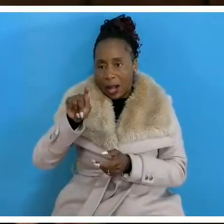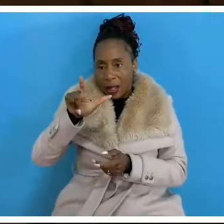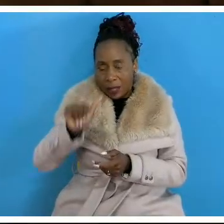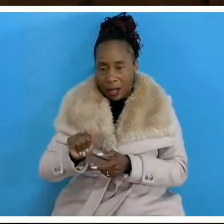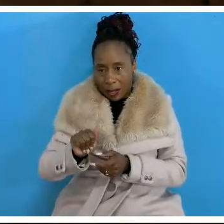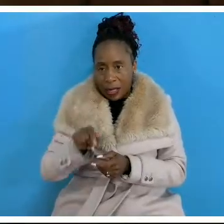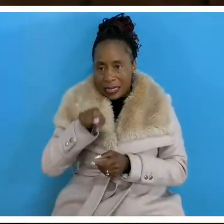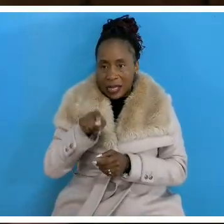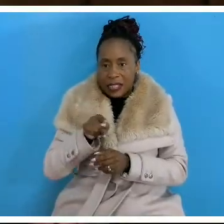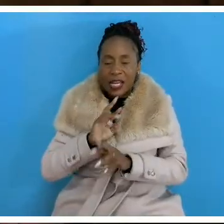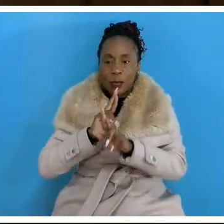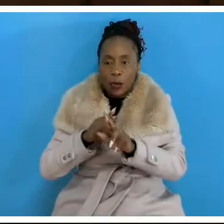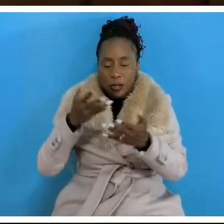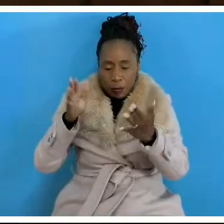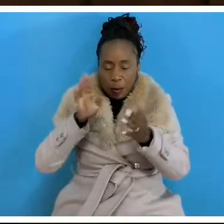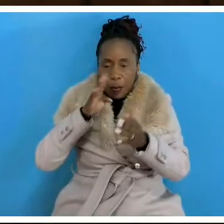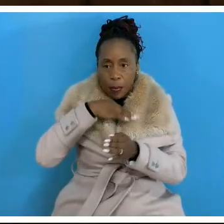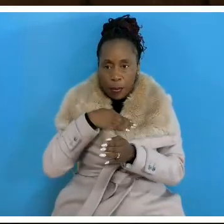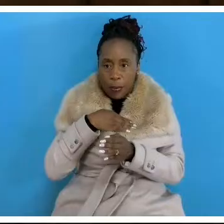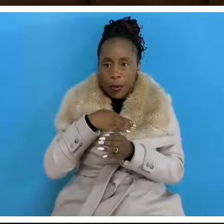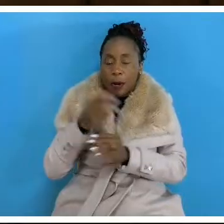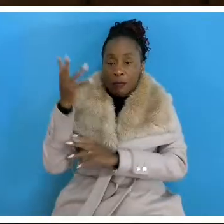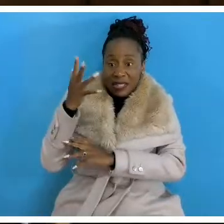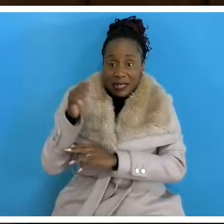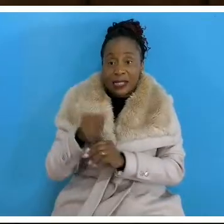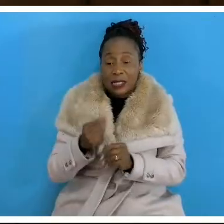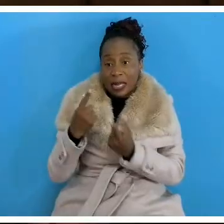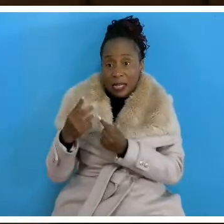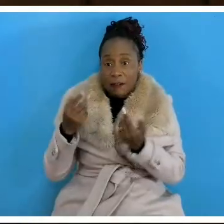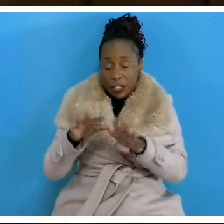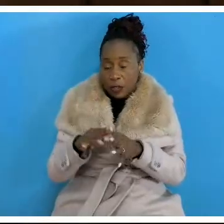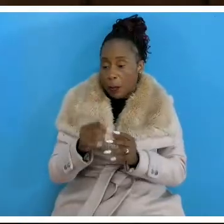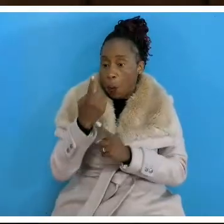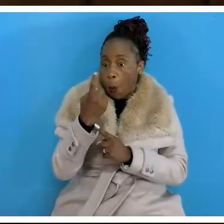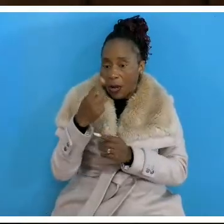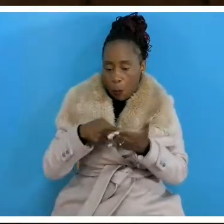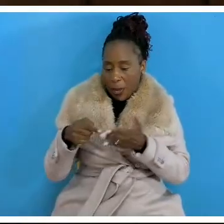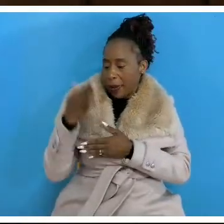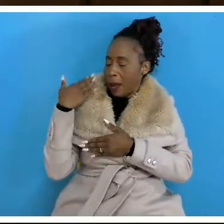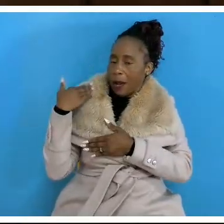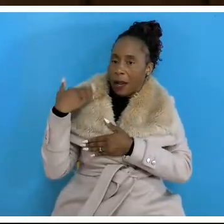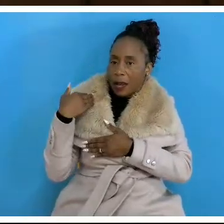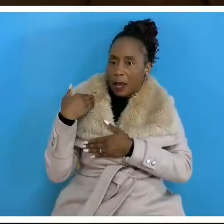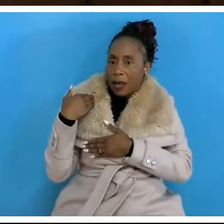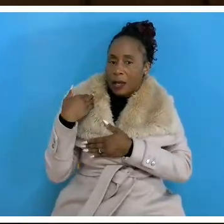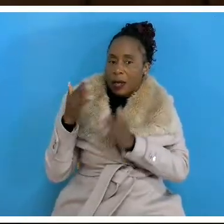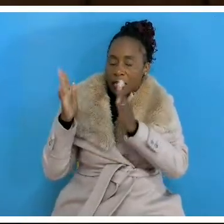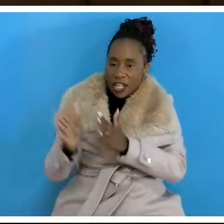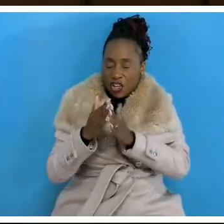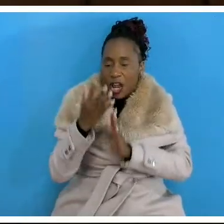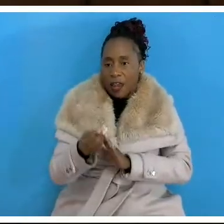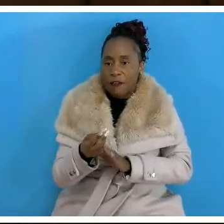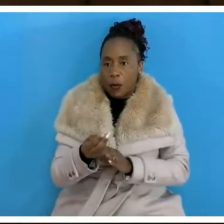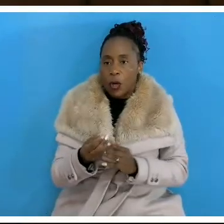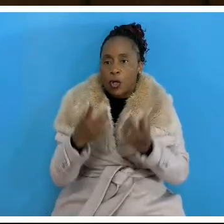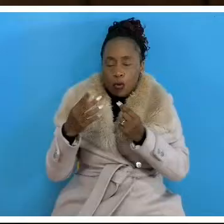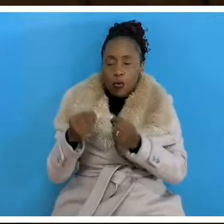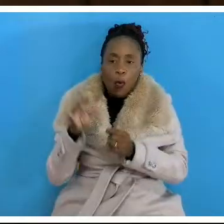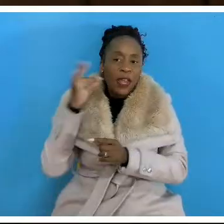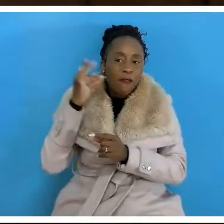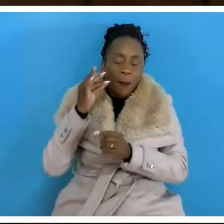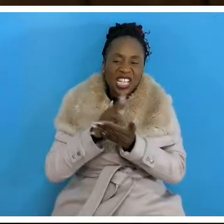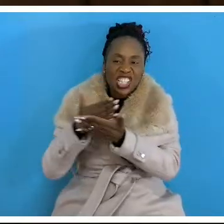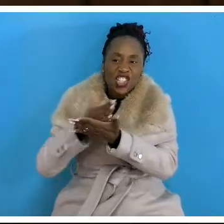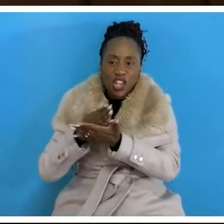the presentation that was done now, but just a week ago we had a session where we were doing information sharing session